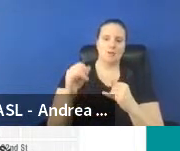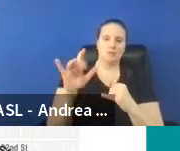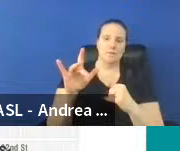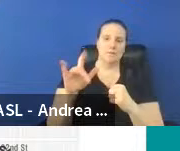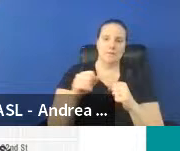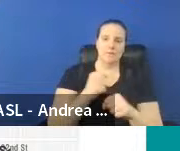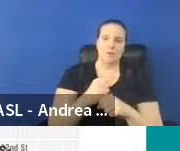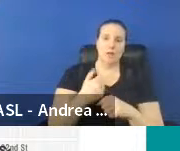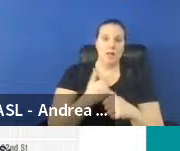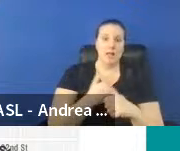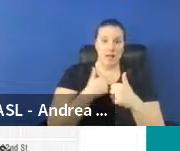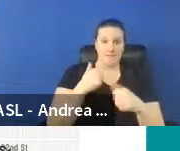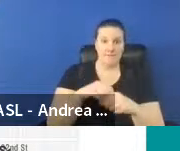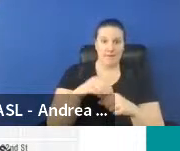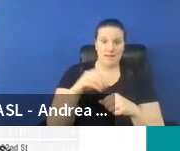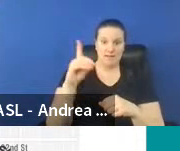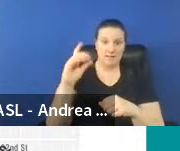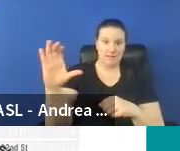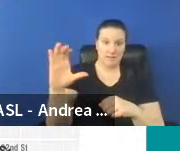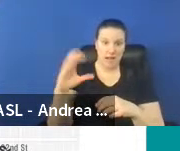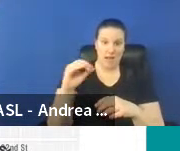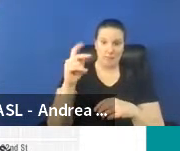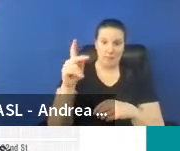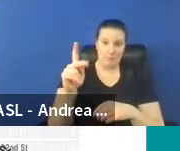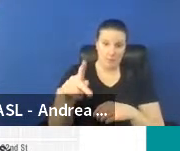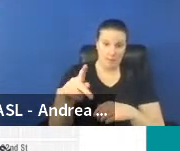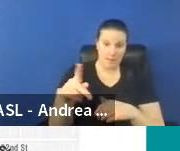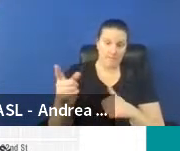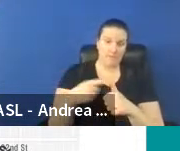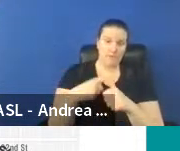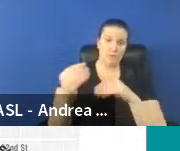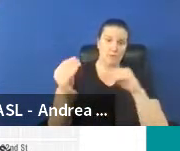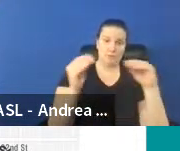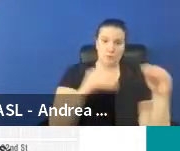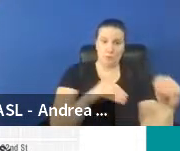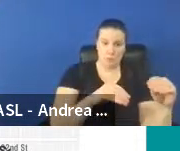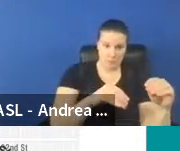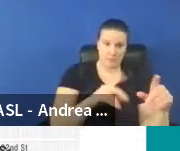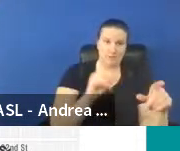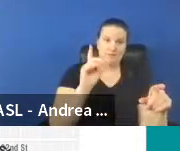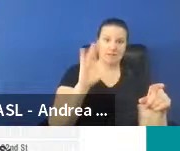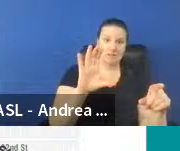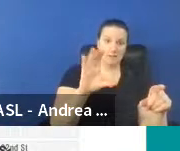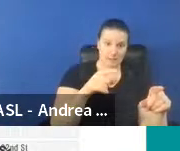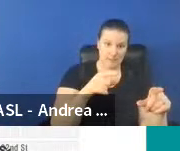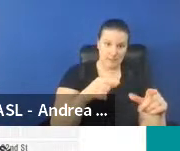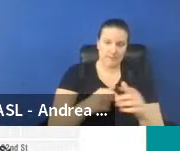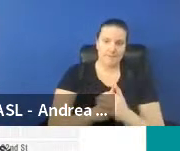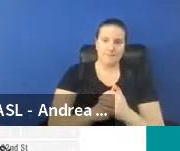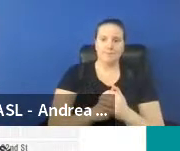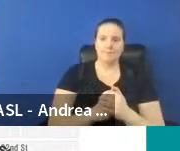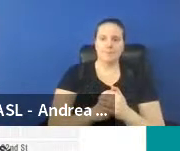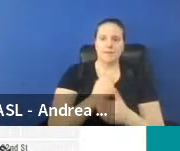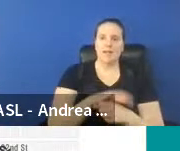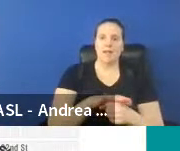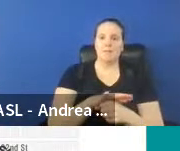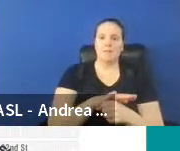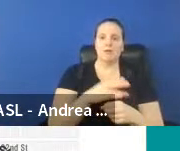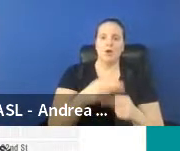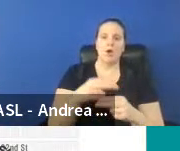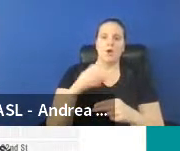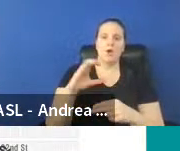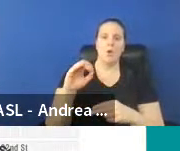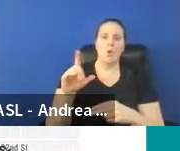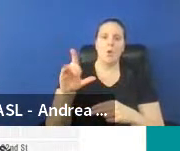in DC and in Portland. When I first moved to DC in a neighborhood called Columbia Heights,